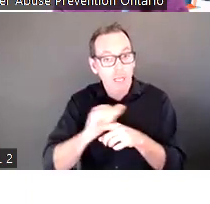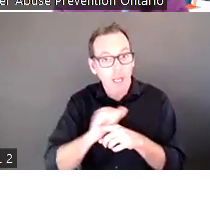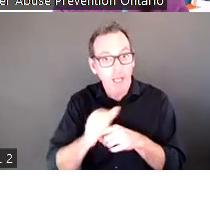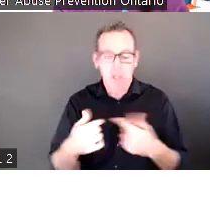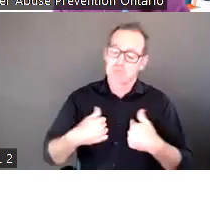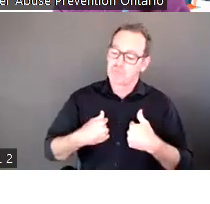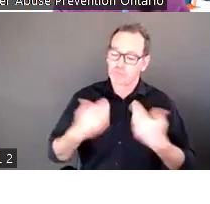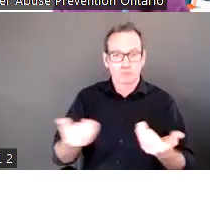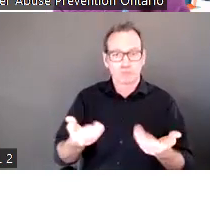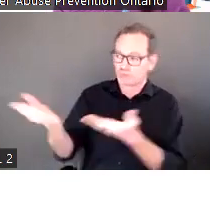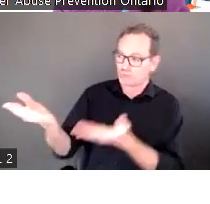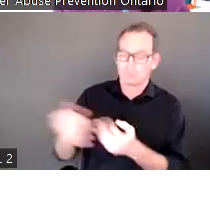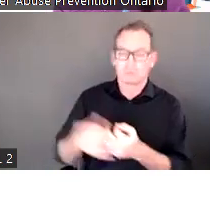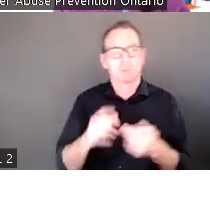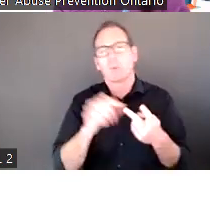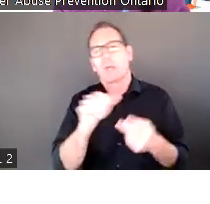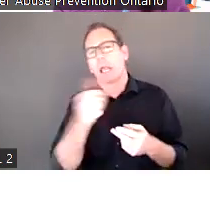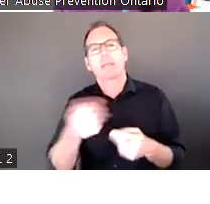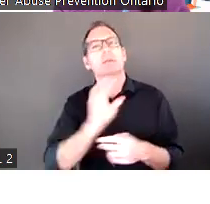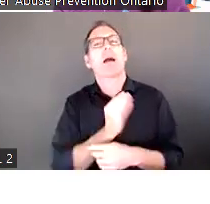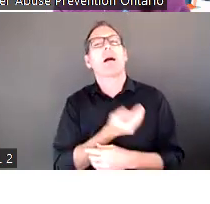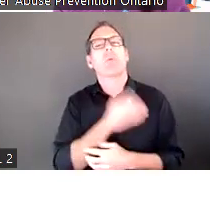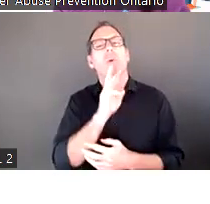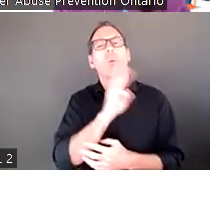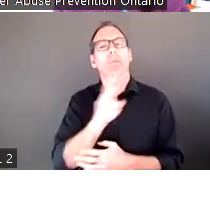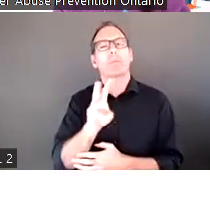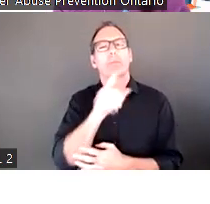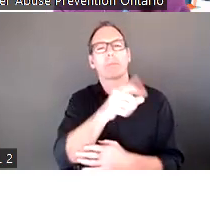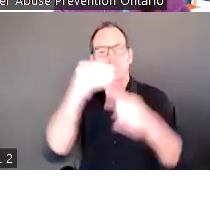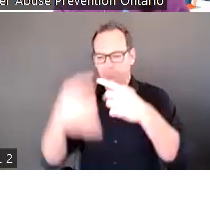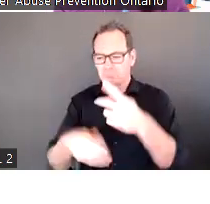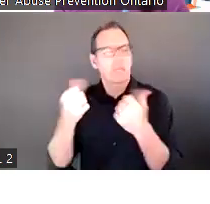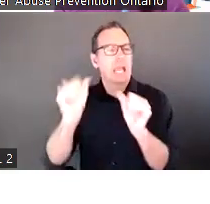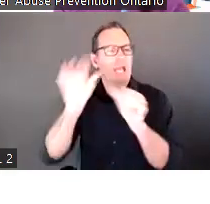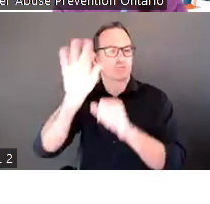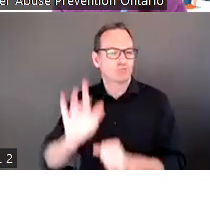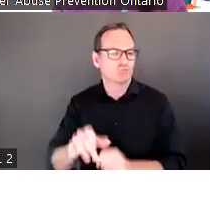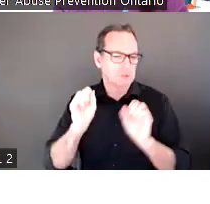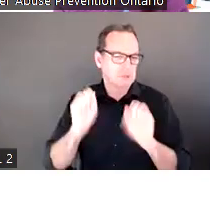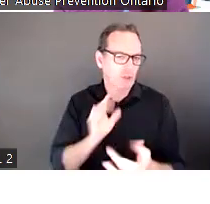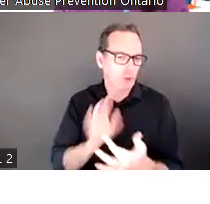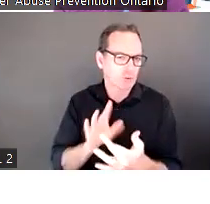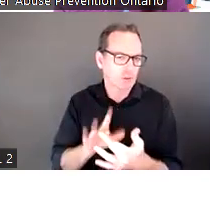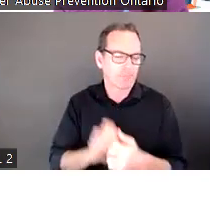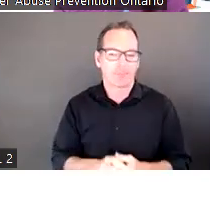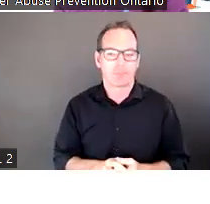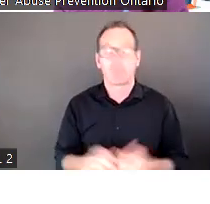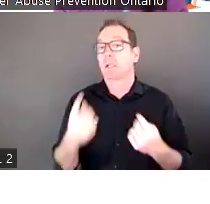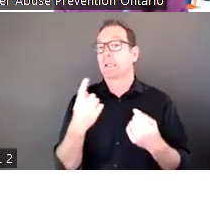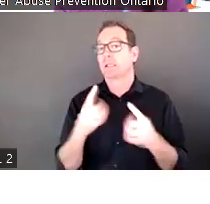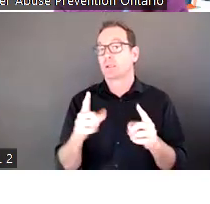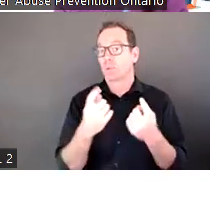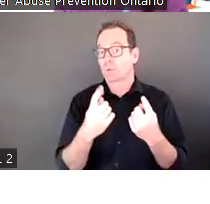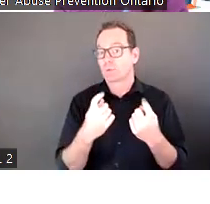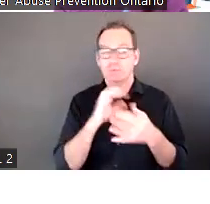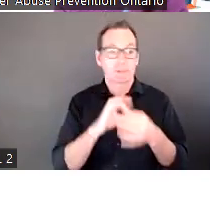on our website to ask or request some training and education. Or if you have questions about today, we are more than happy